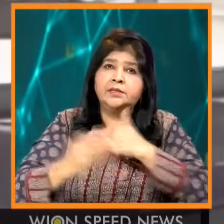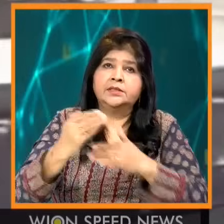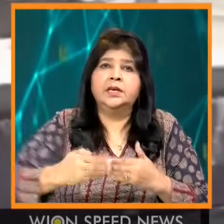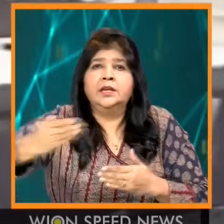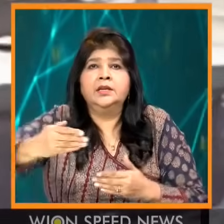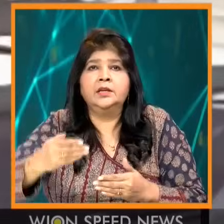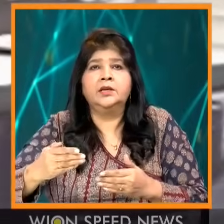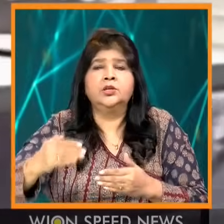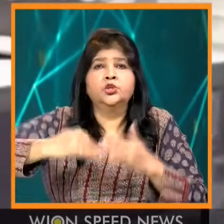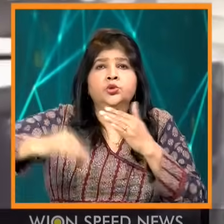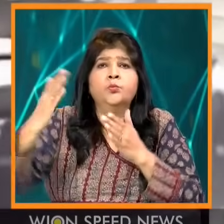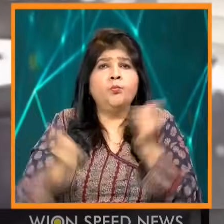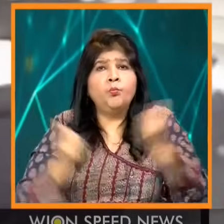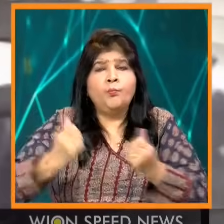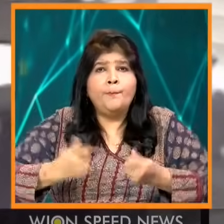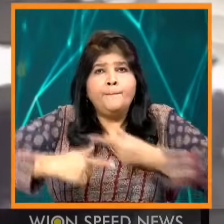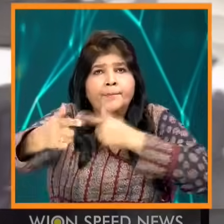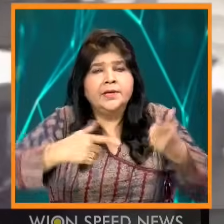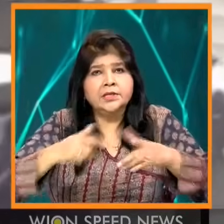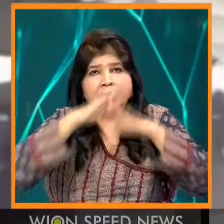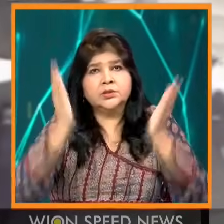a slow-moving bus.